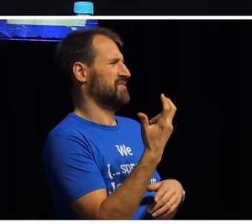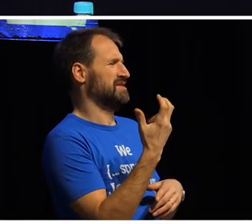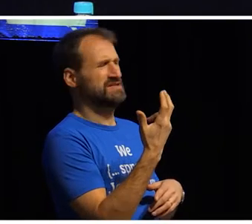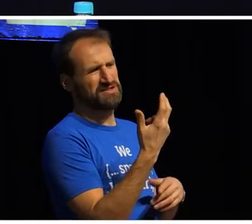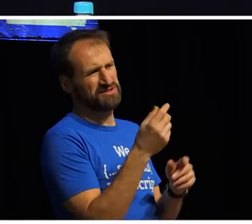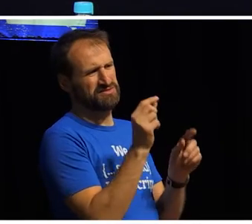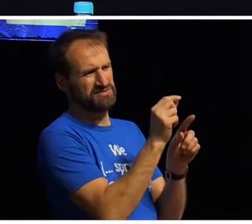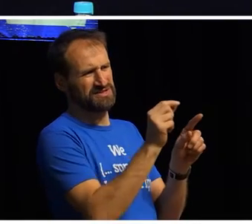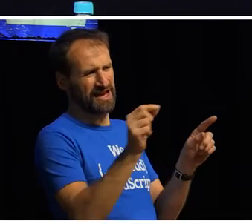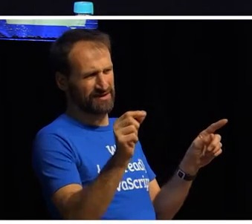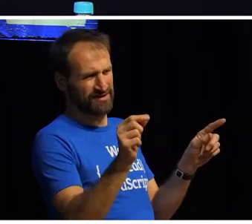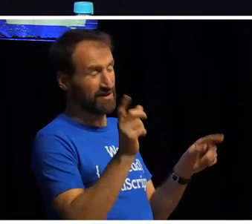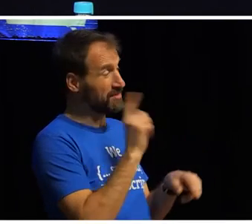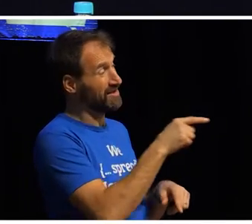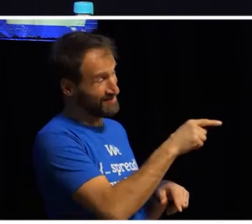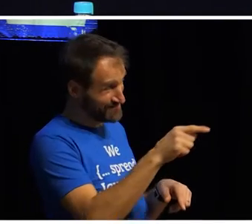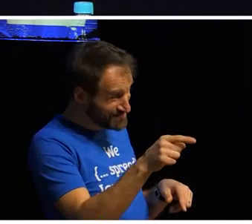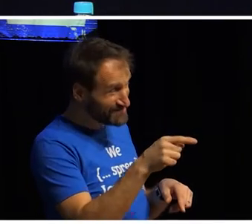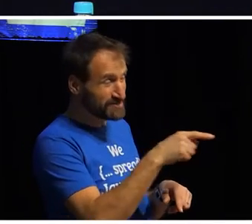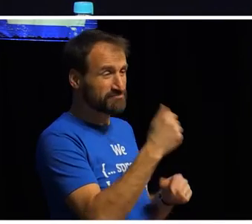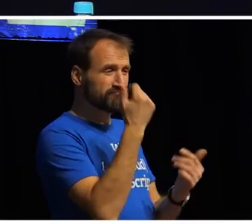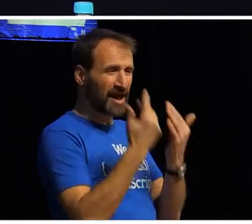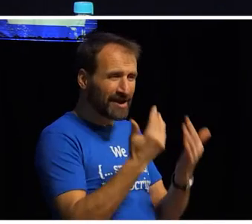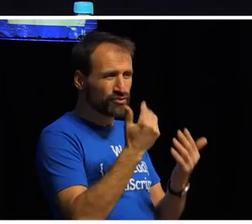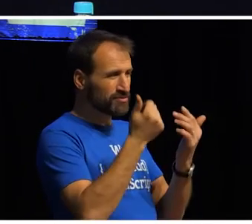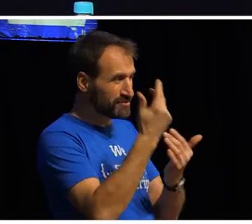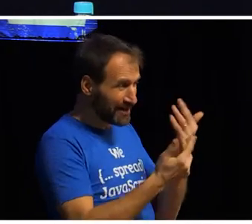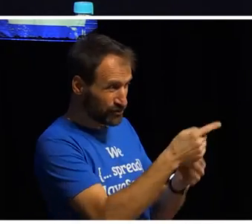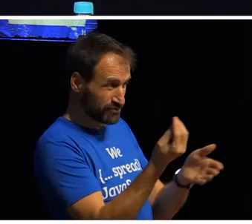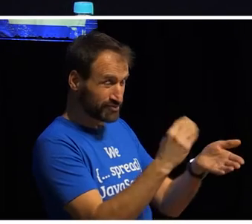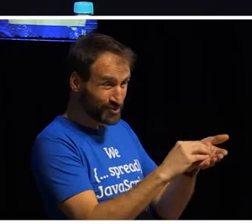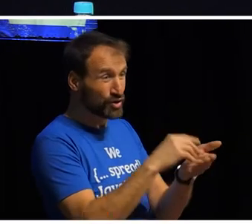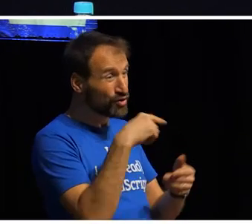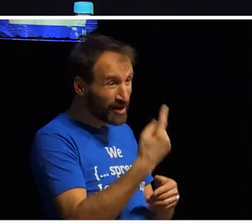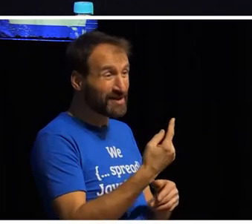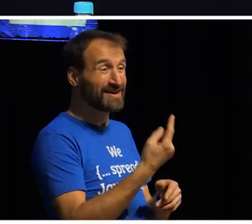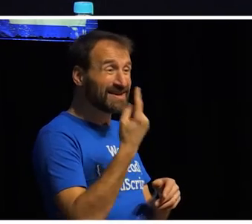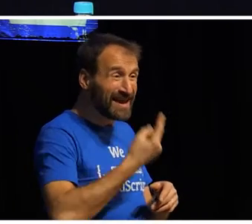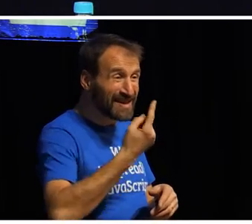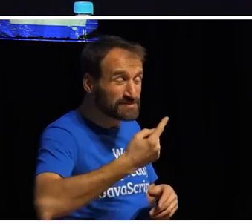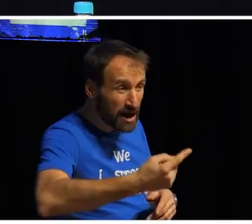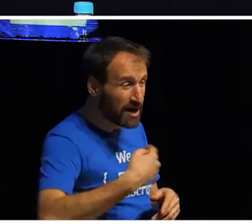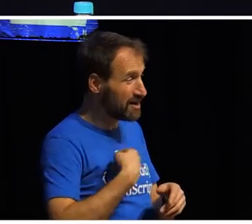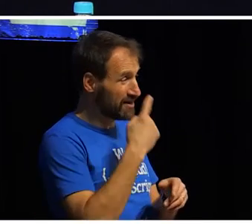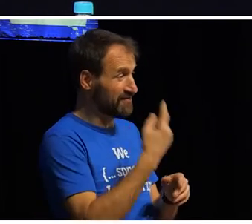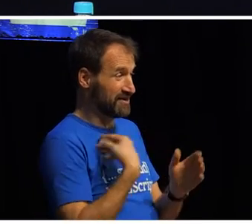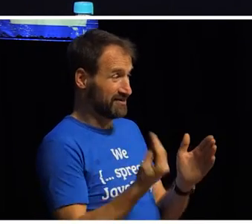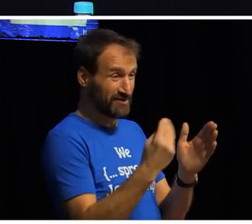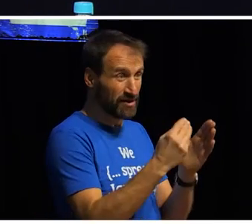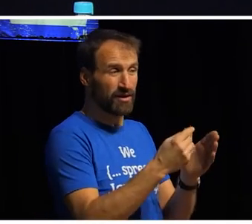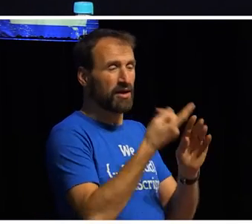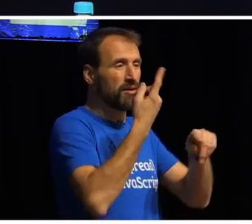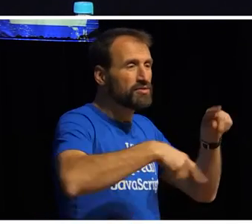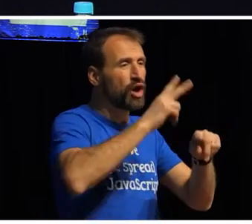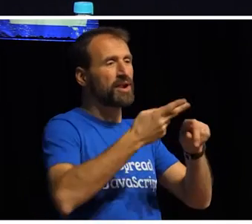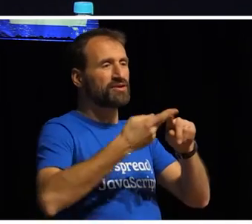make calculating this reg s take a second and then every character I add would double that amount of time this is on a sample machine but it's definitely a